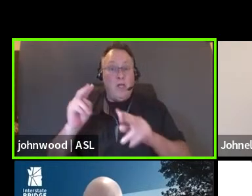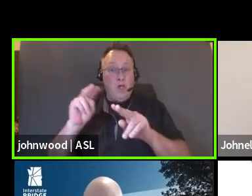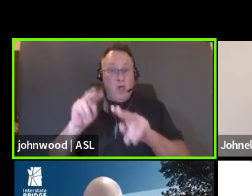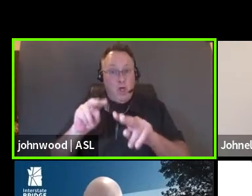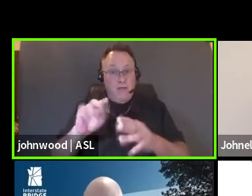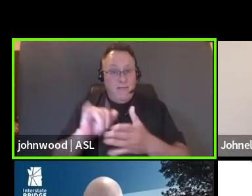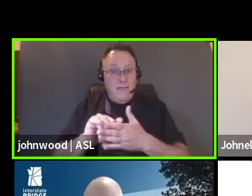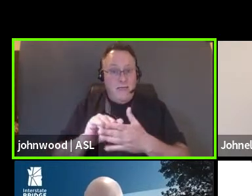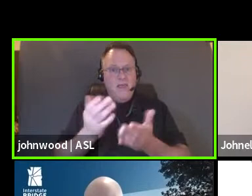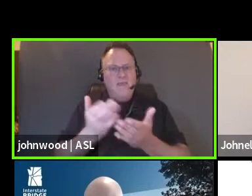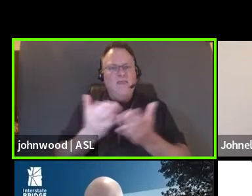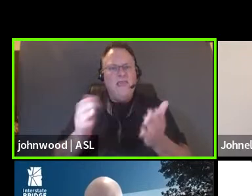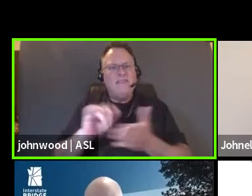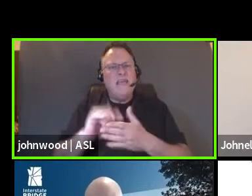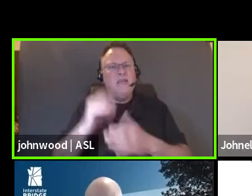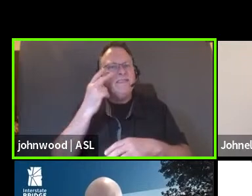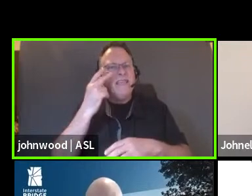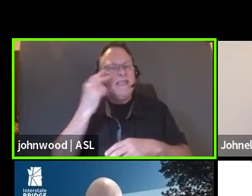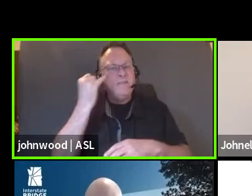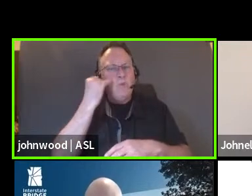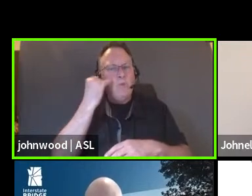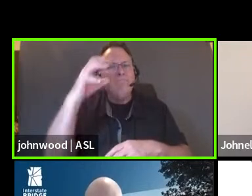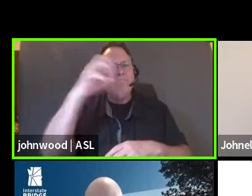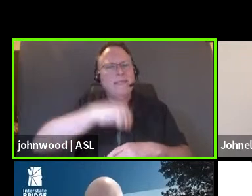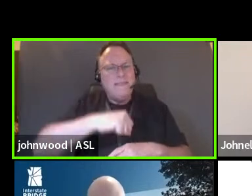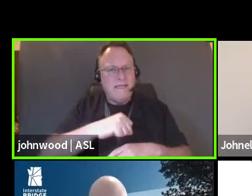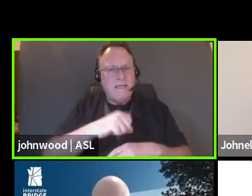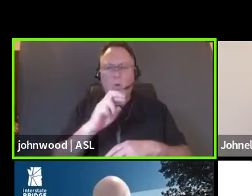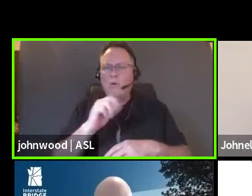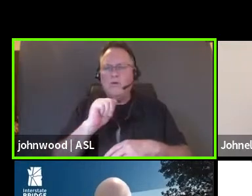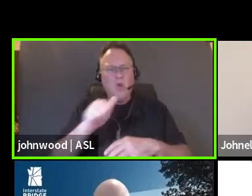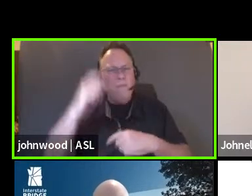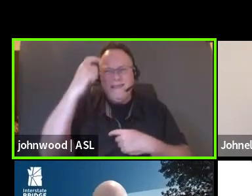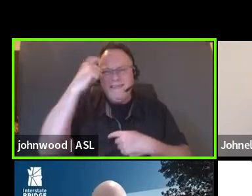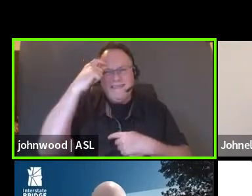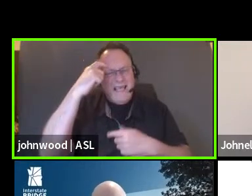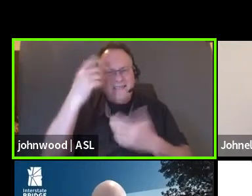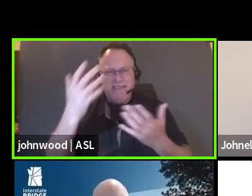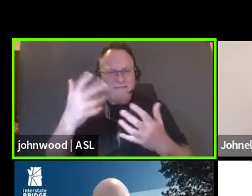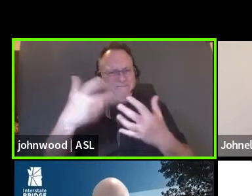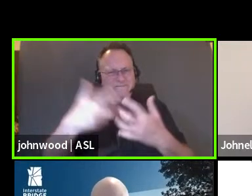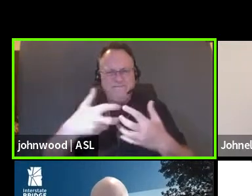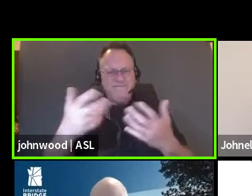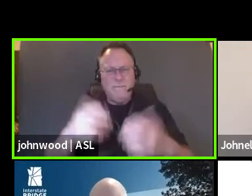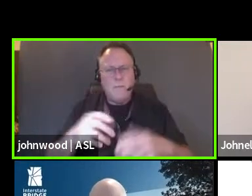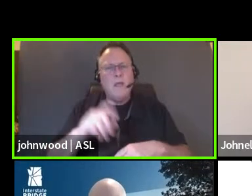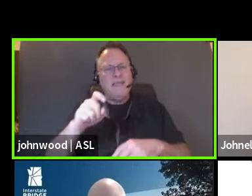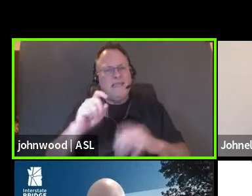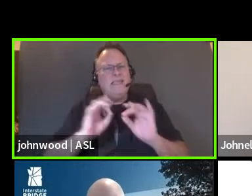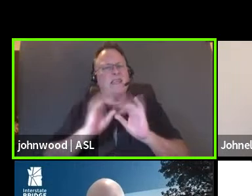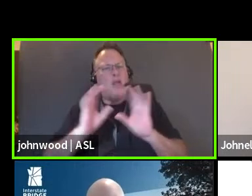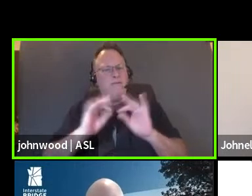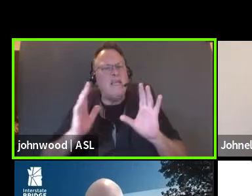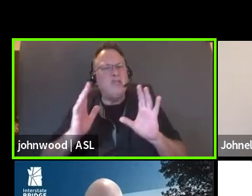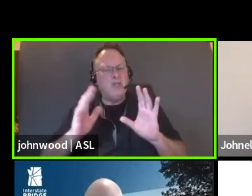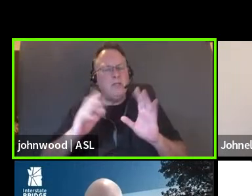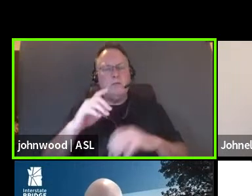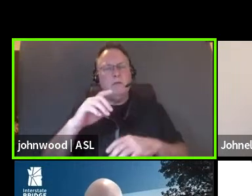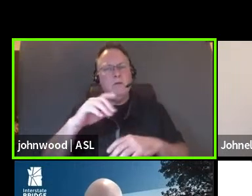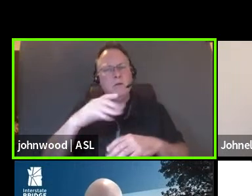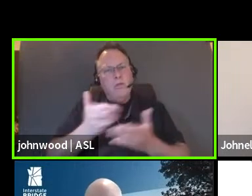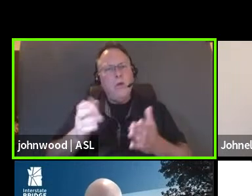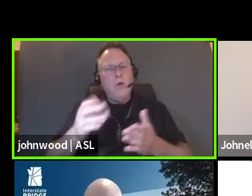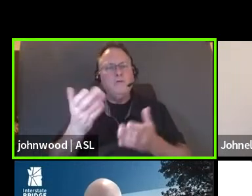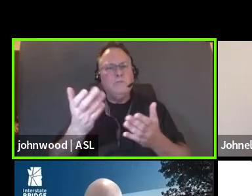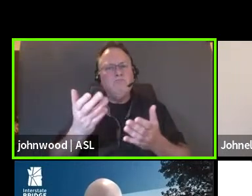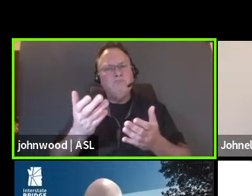there's things that you see that are missing or that don't make sense and you could use a clarification, those are all things that we'd love